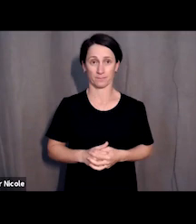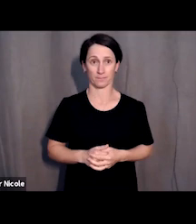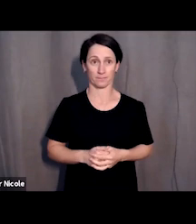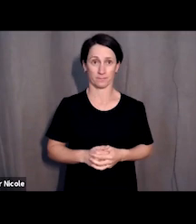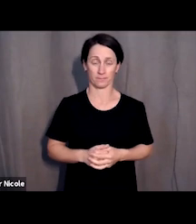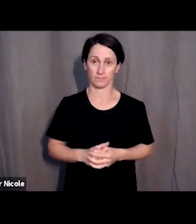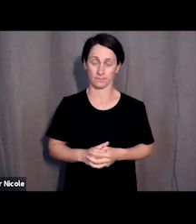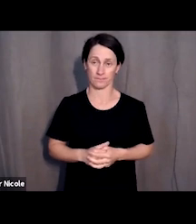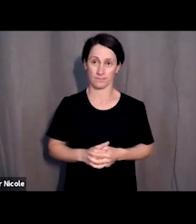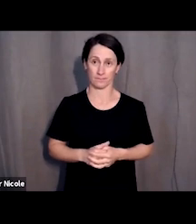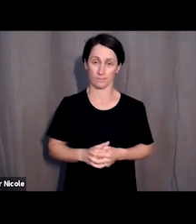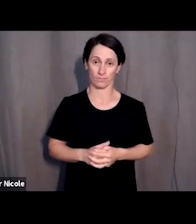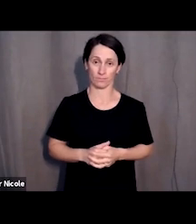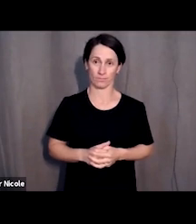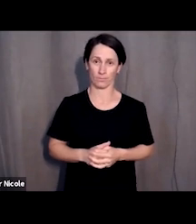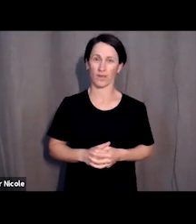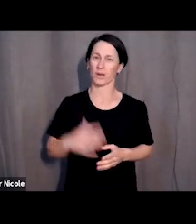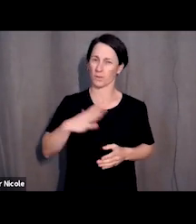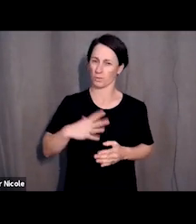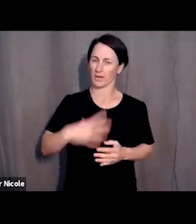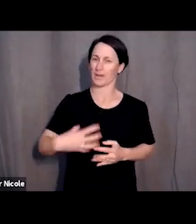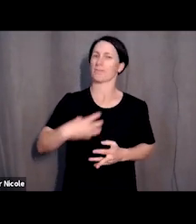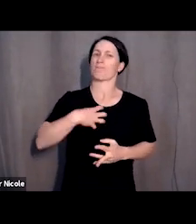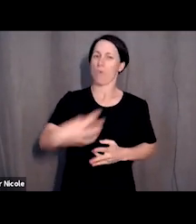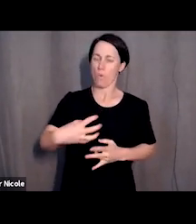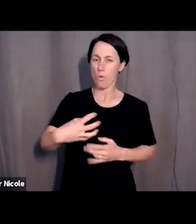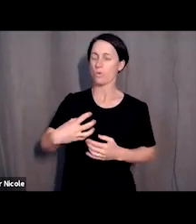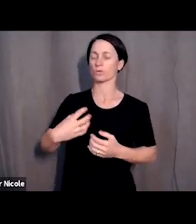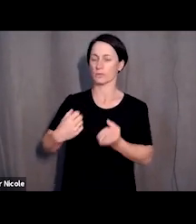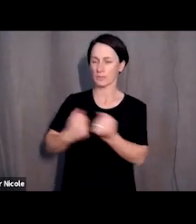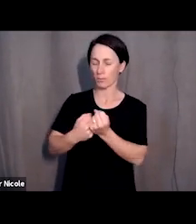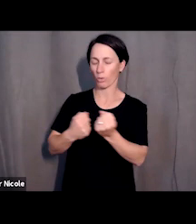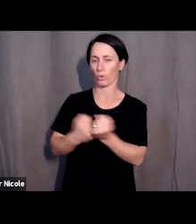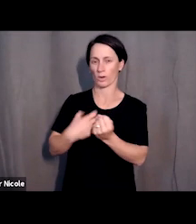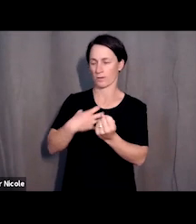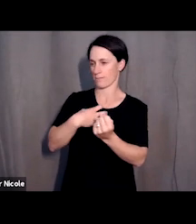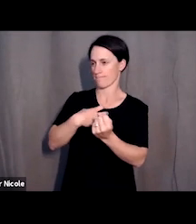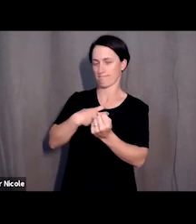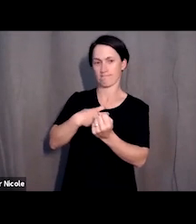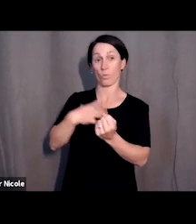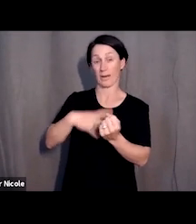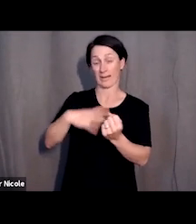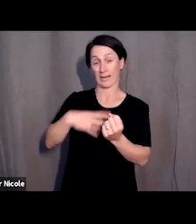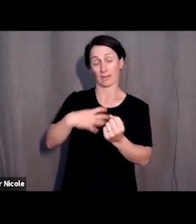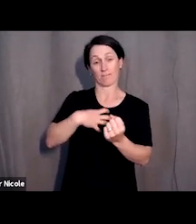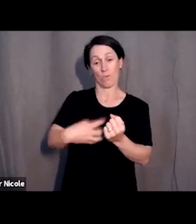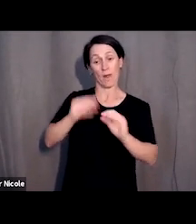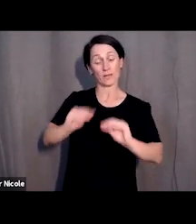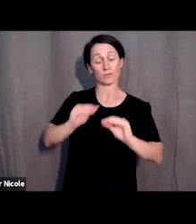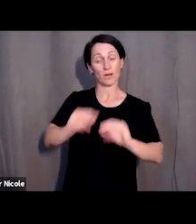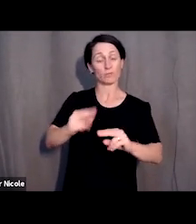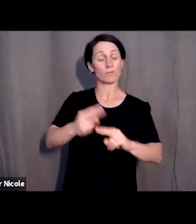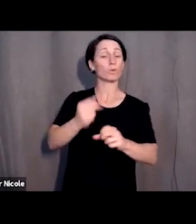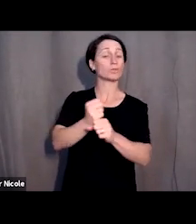But it needs to be more across the board and much more targeted. A lot of GP capacity building and a mechanism to enable